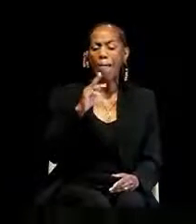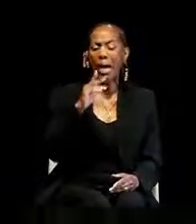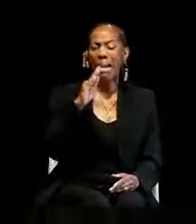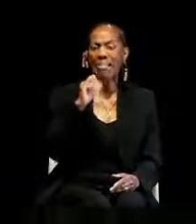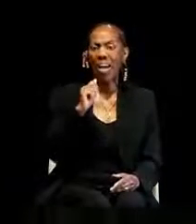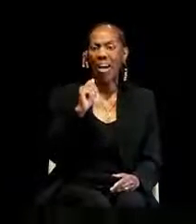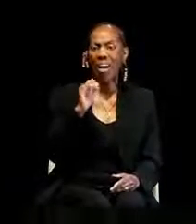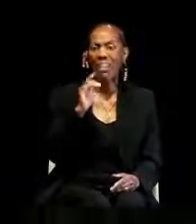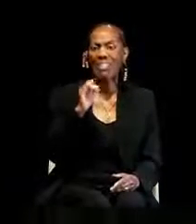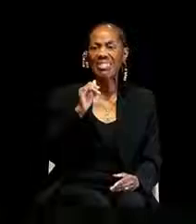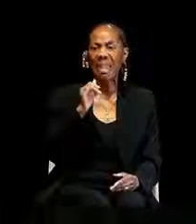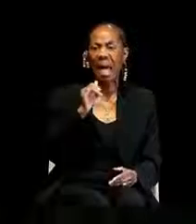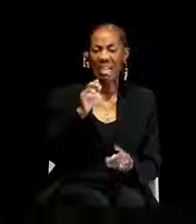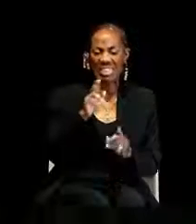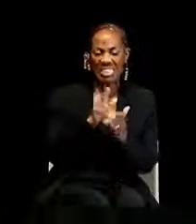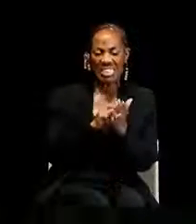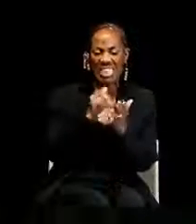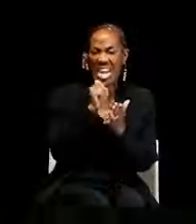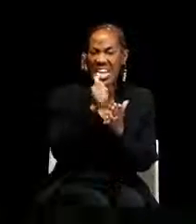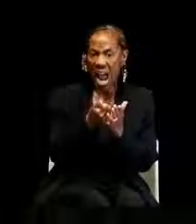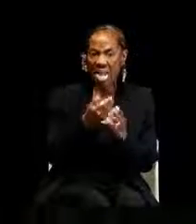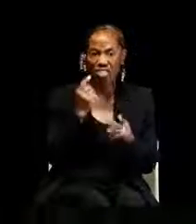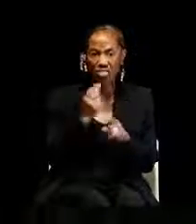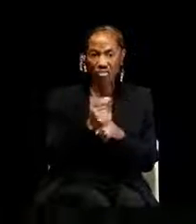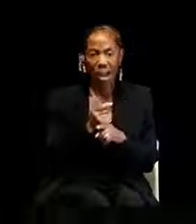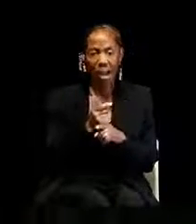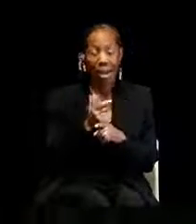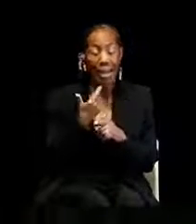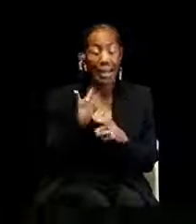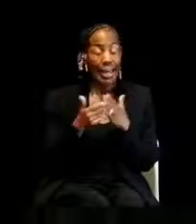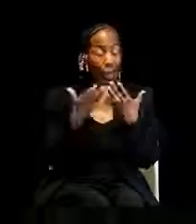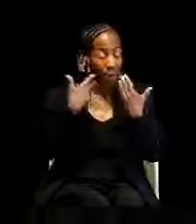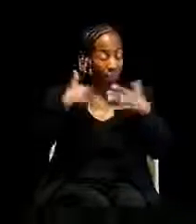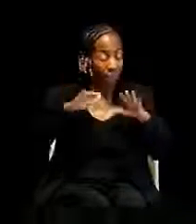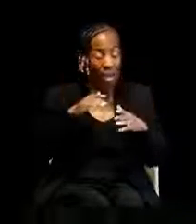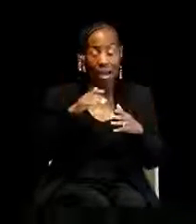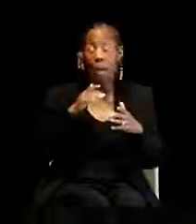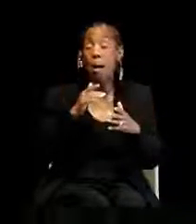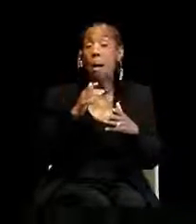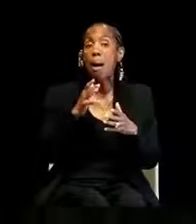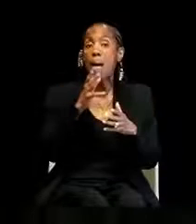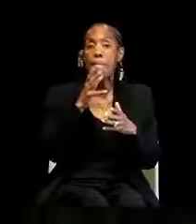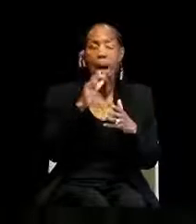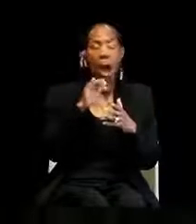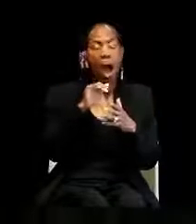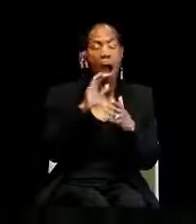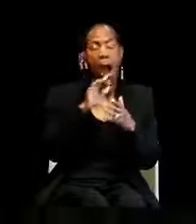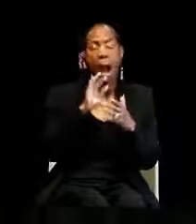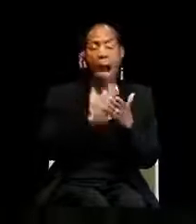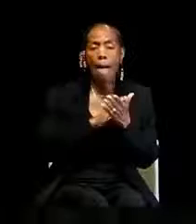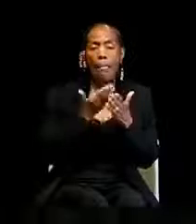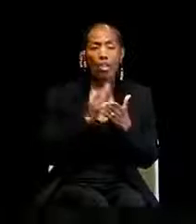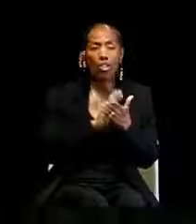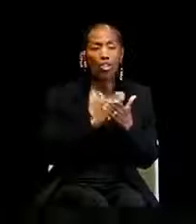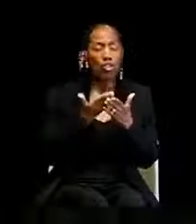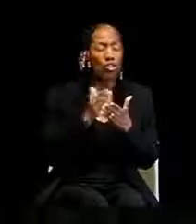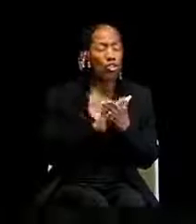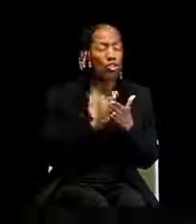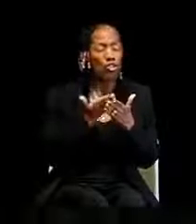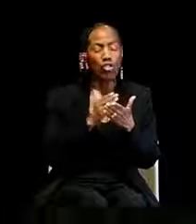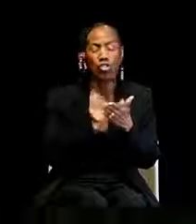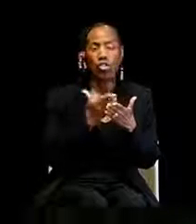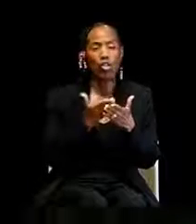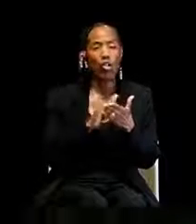on anything, that's in finish, right? So she cooked palm butter, it's really red, right? So what I just said in translation